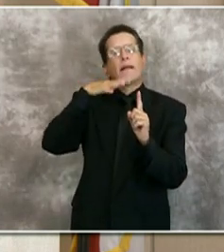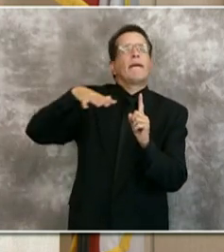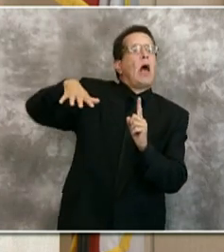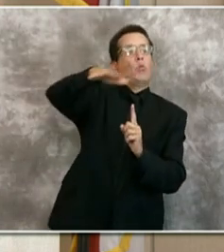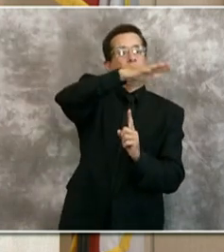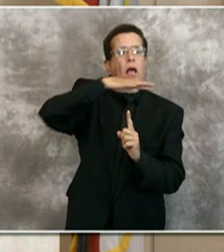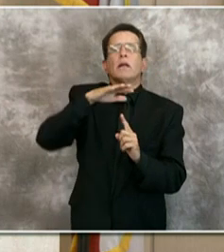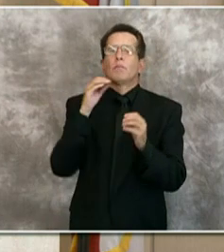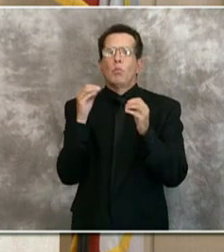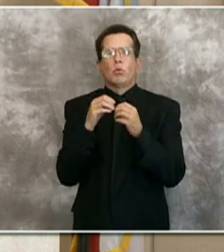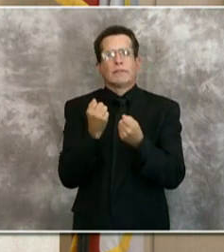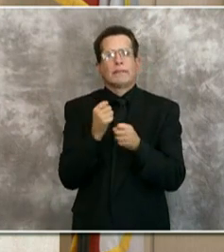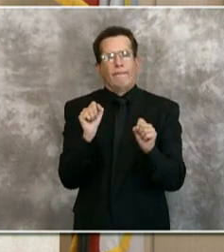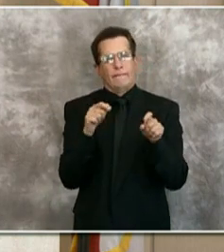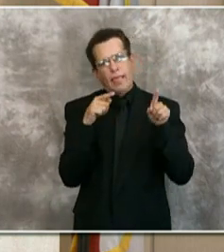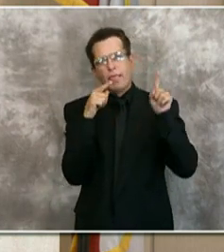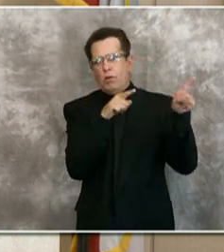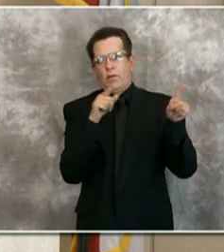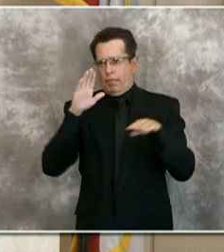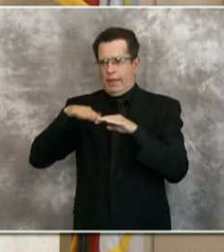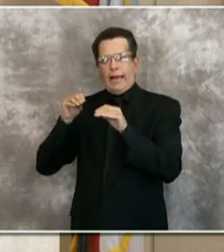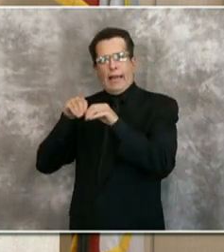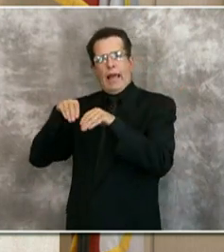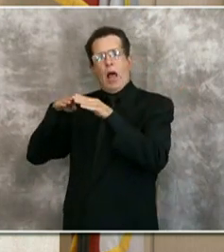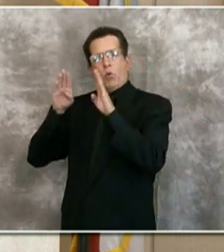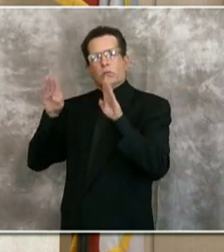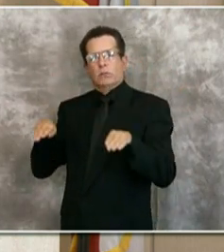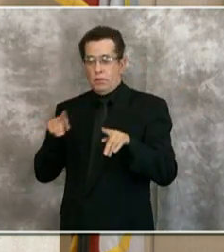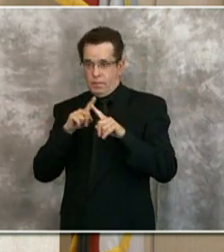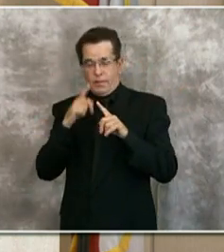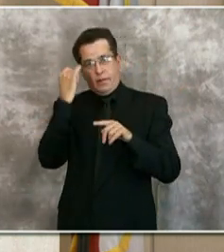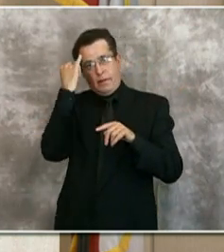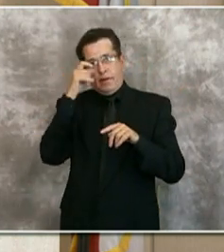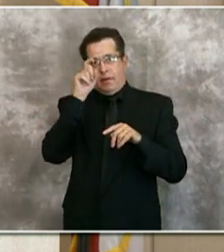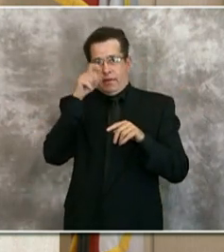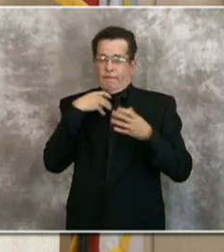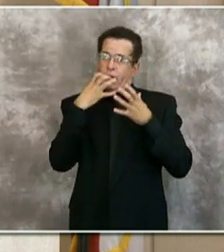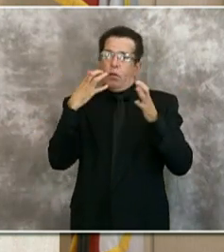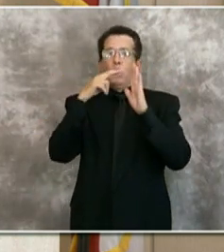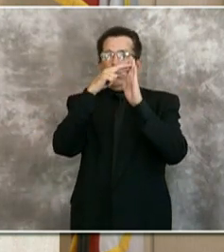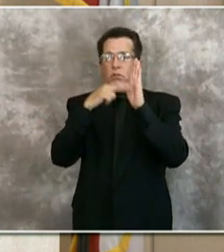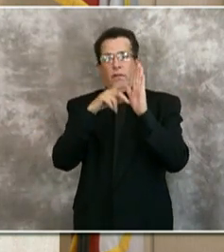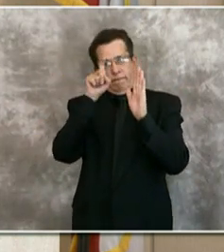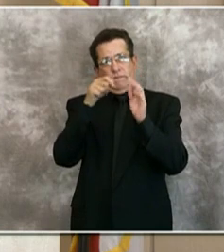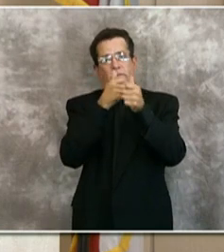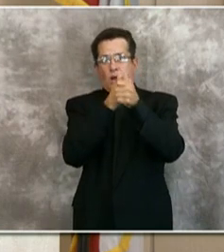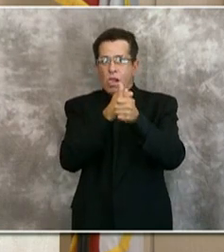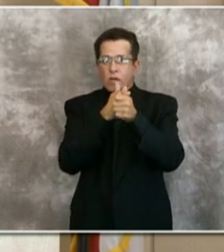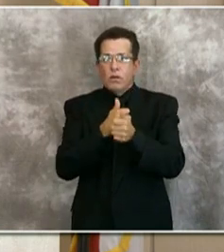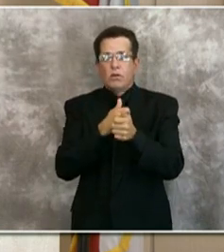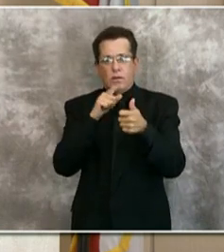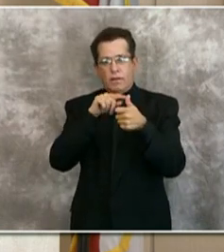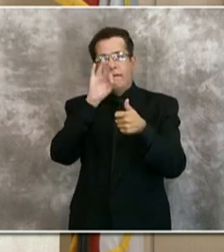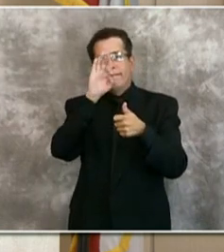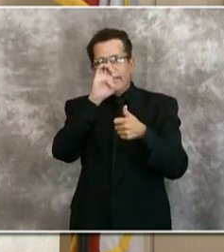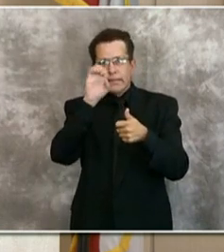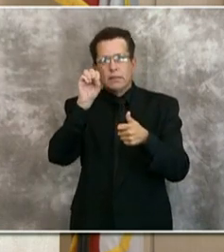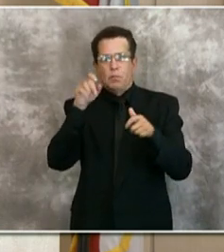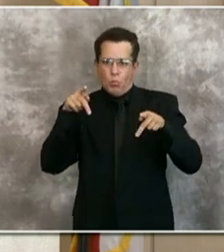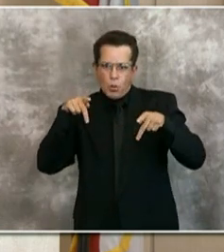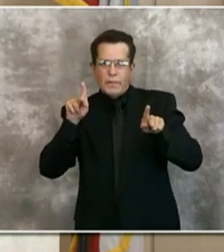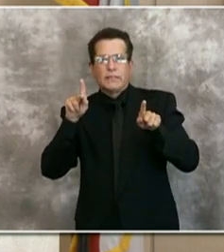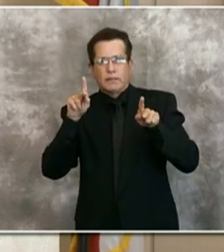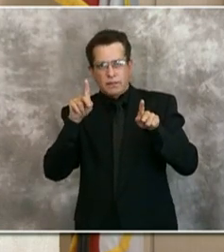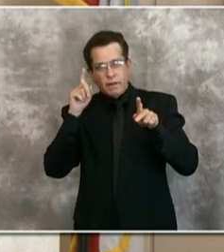And in order to facilitate that, there's a lot of things that need to be done around the regulatory proceedings, around fees and permits and those types of